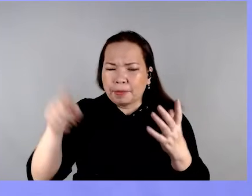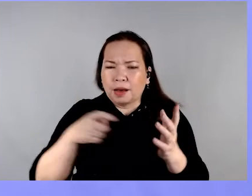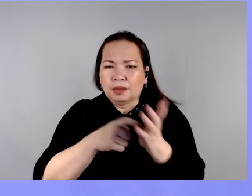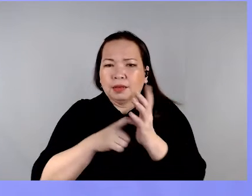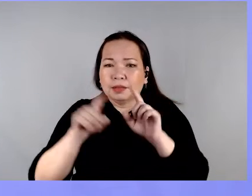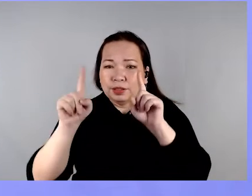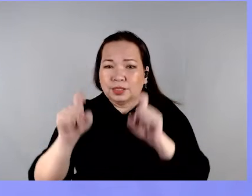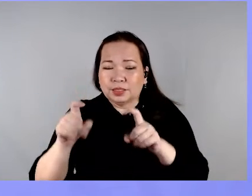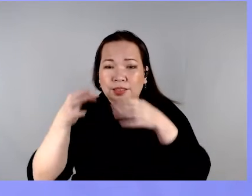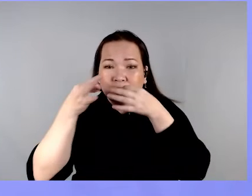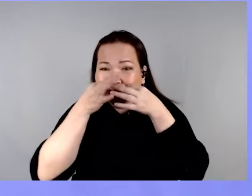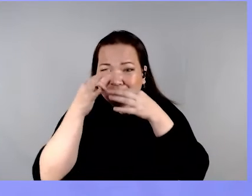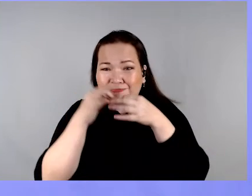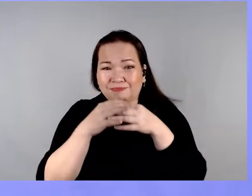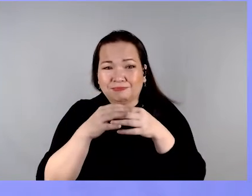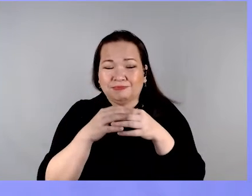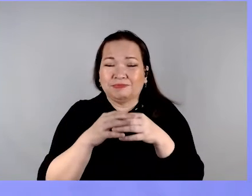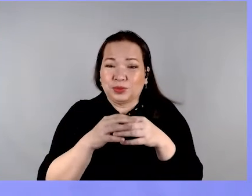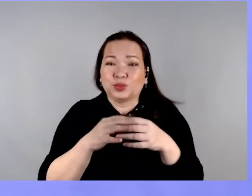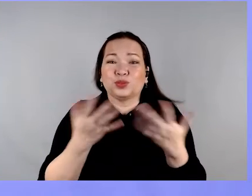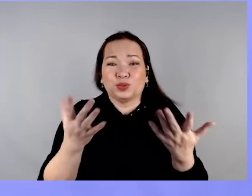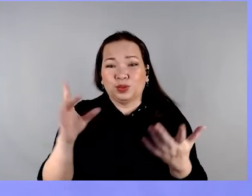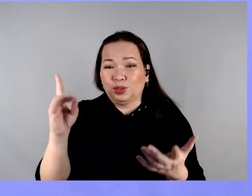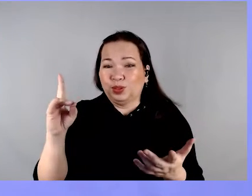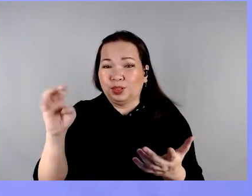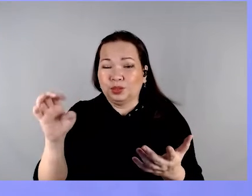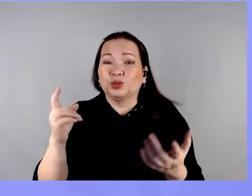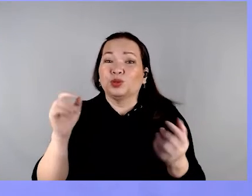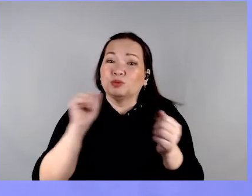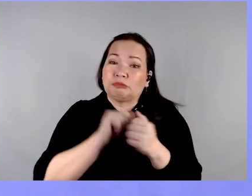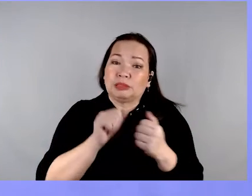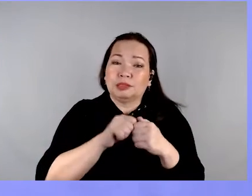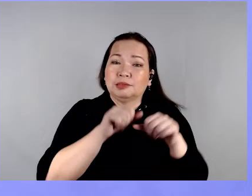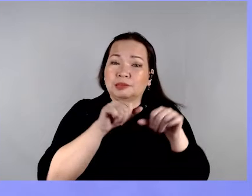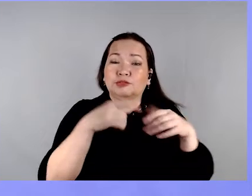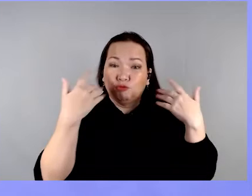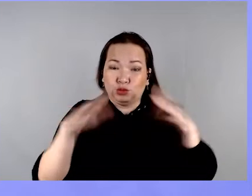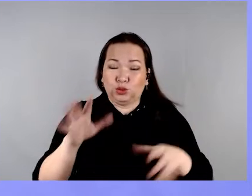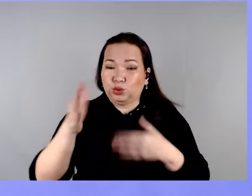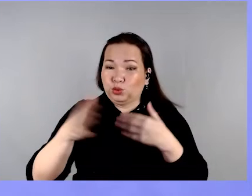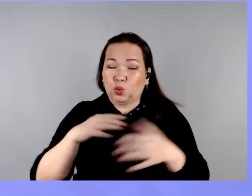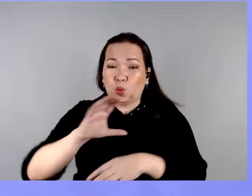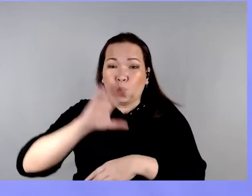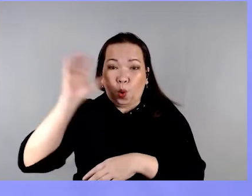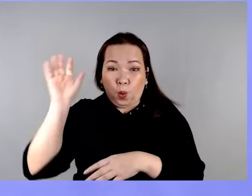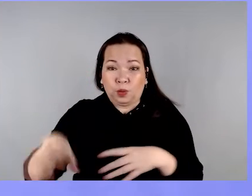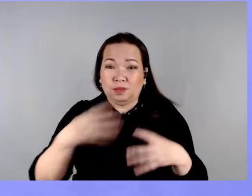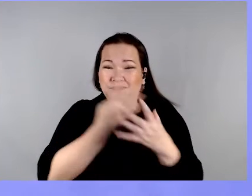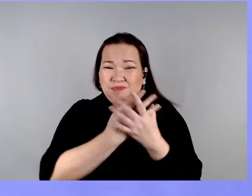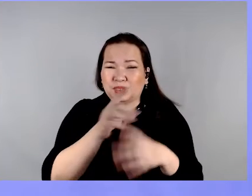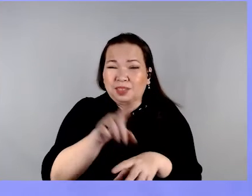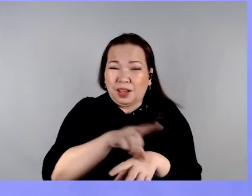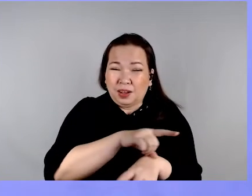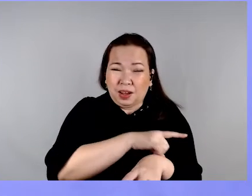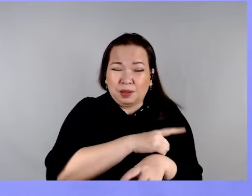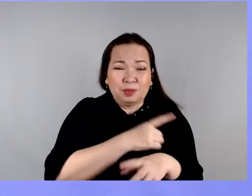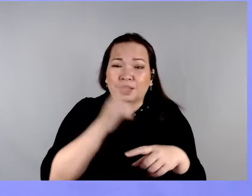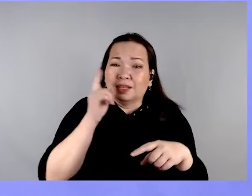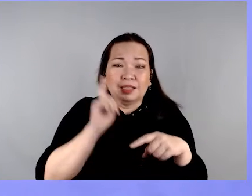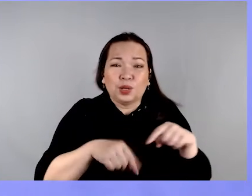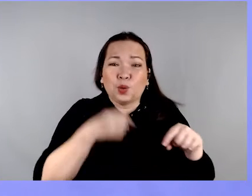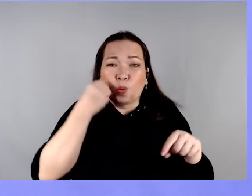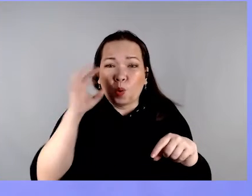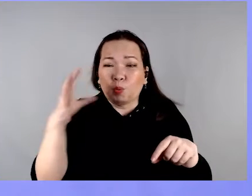required to undergo a DDE. Necessarily, this results in thousands of PDLs who have fully served their sentences that